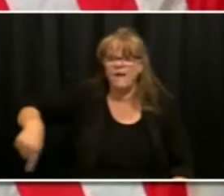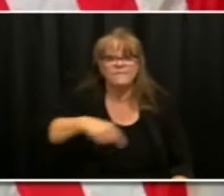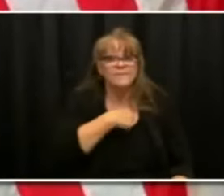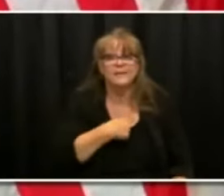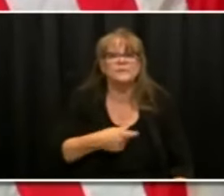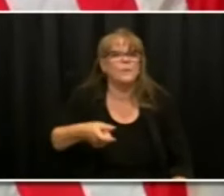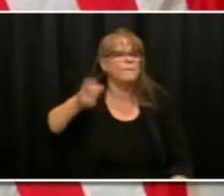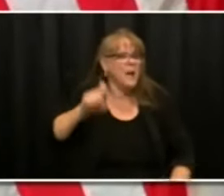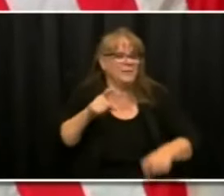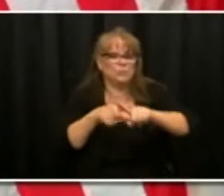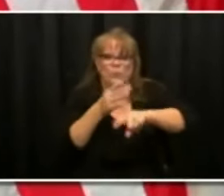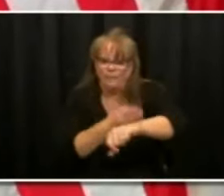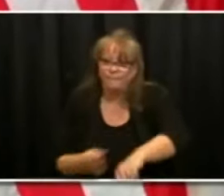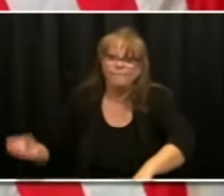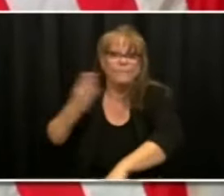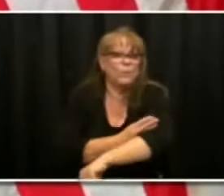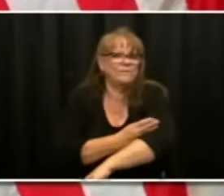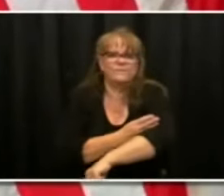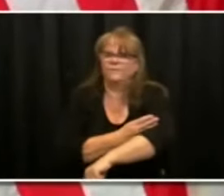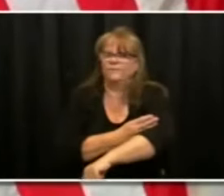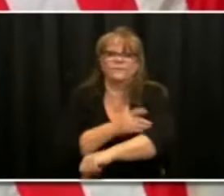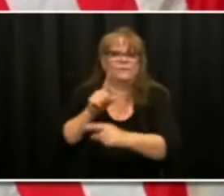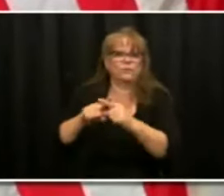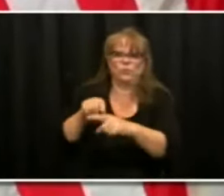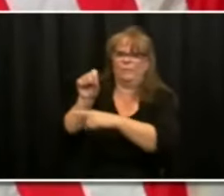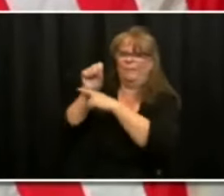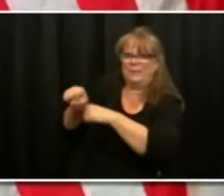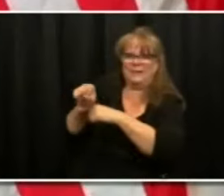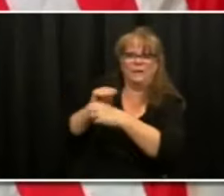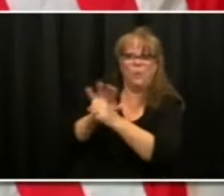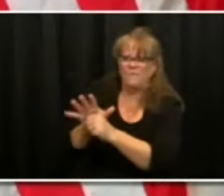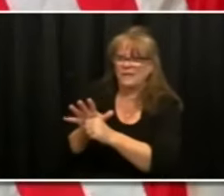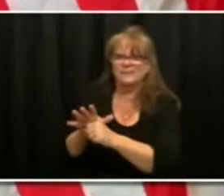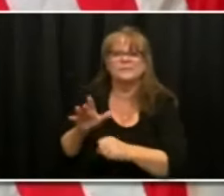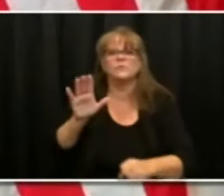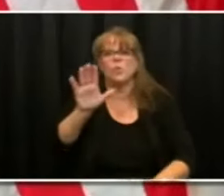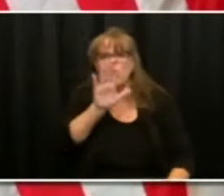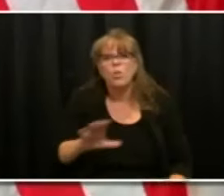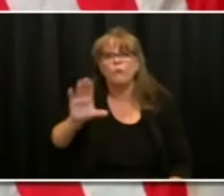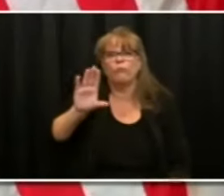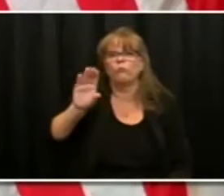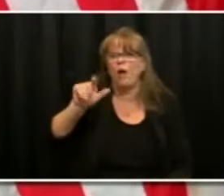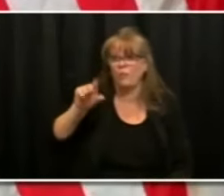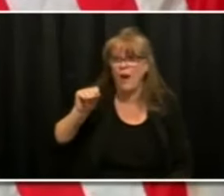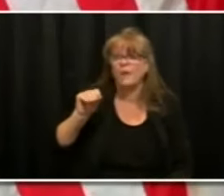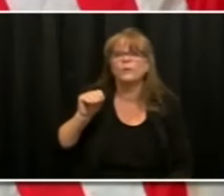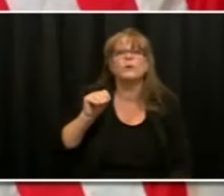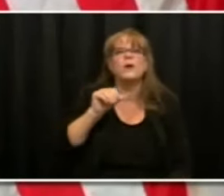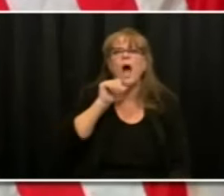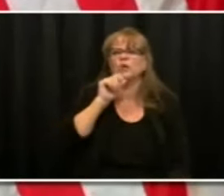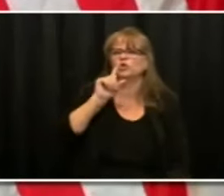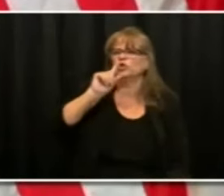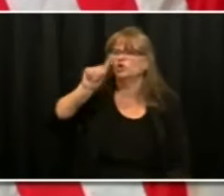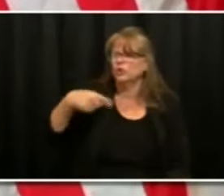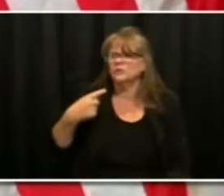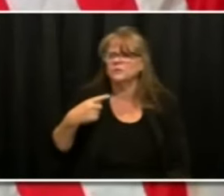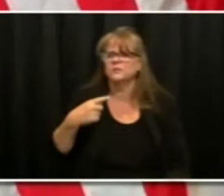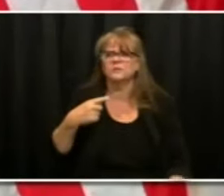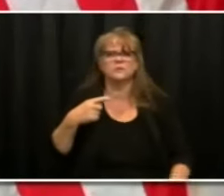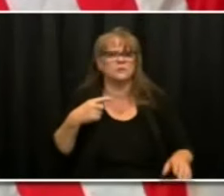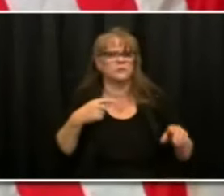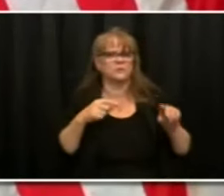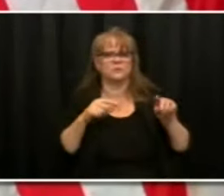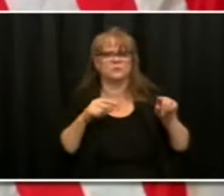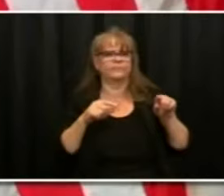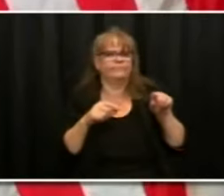hopefully you're heeding the words. Most Coloradans don't watch these quality presentations. I encourage them to do that, and